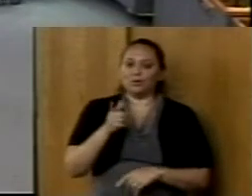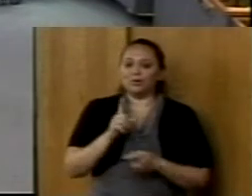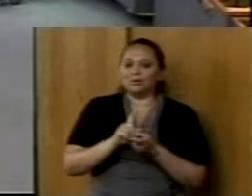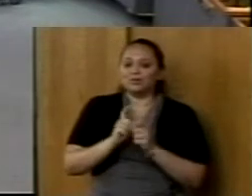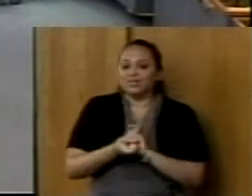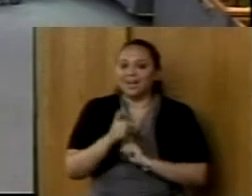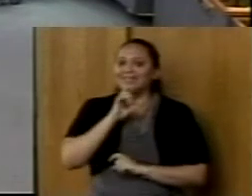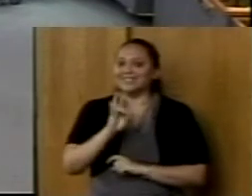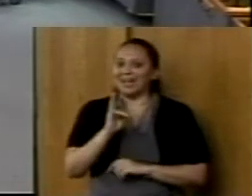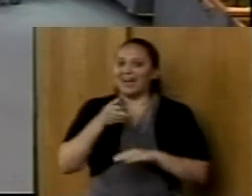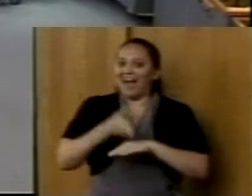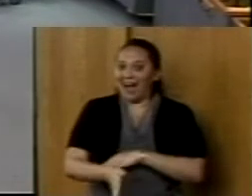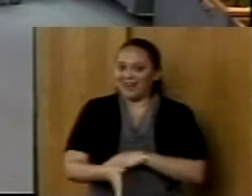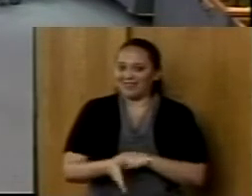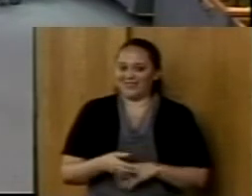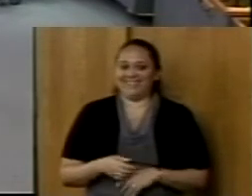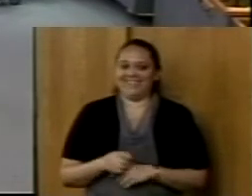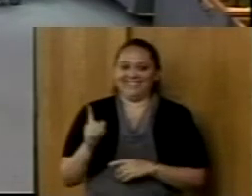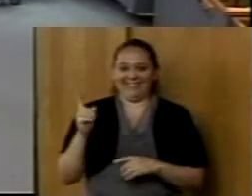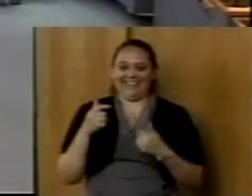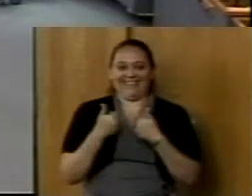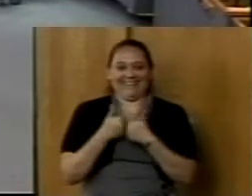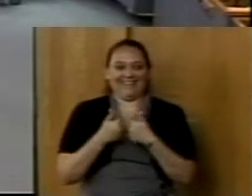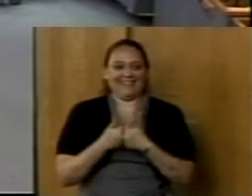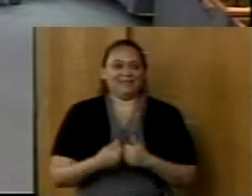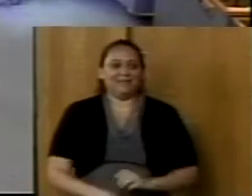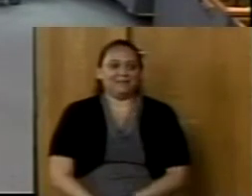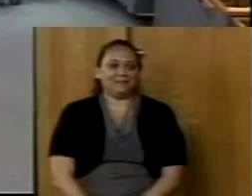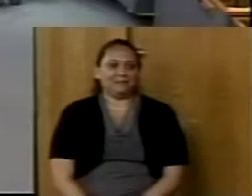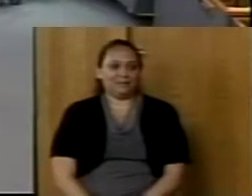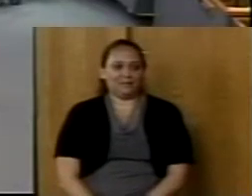date. Yeah, don't disqualify us. No. Yeah.